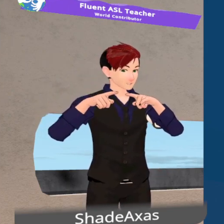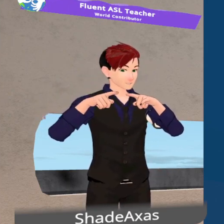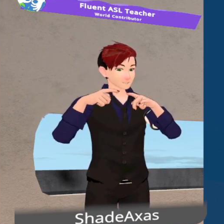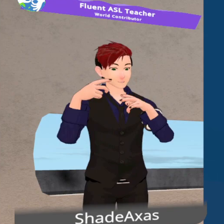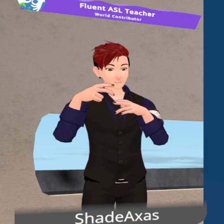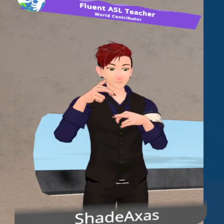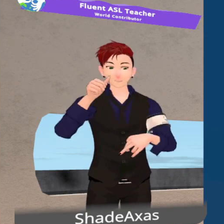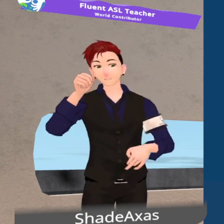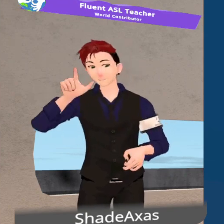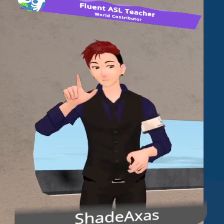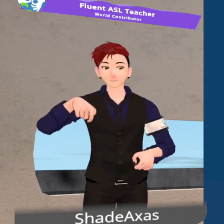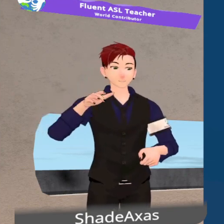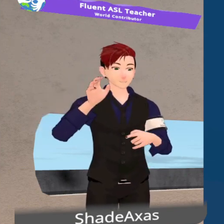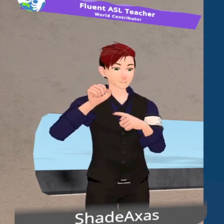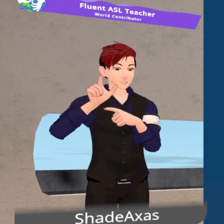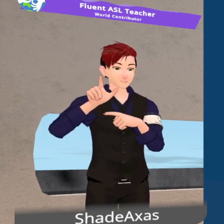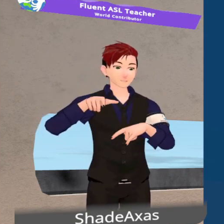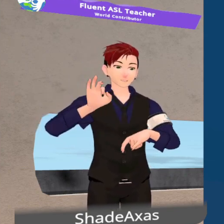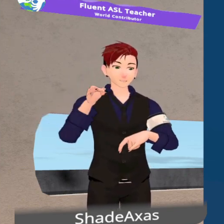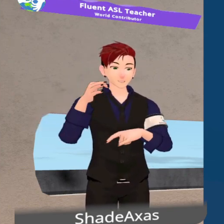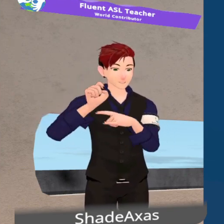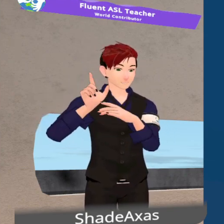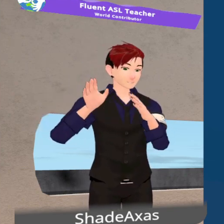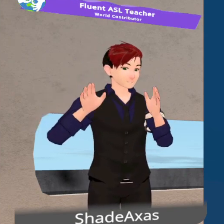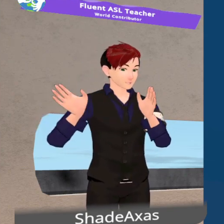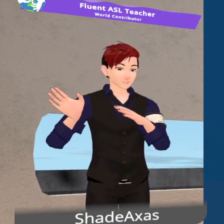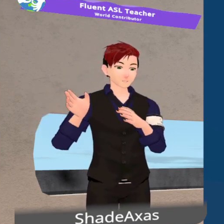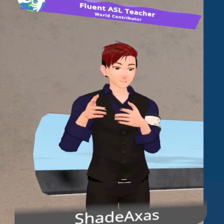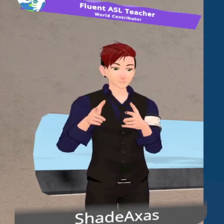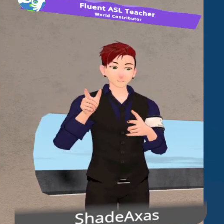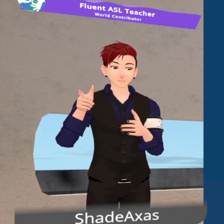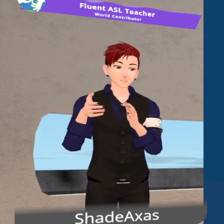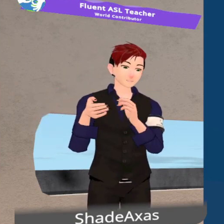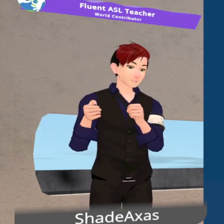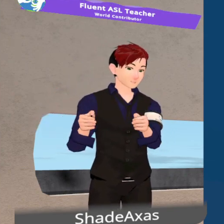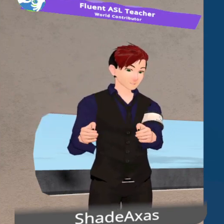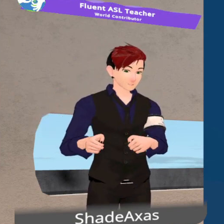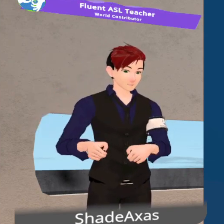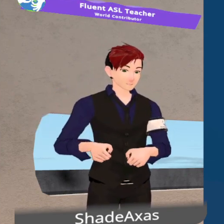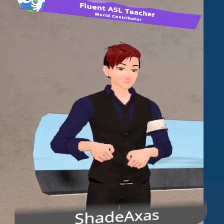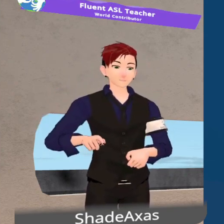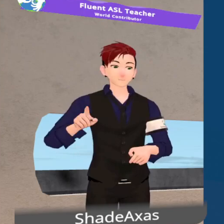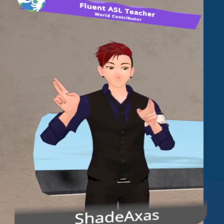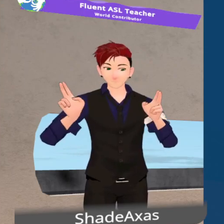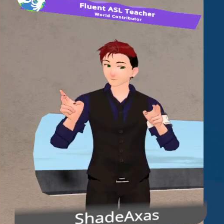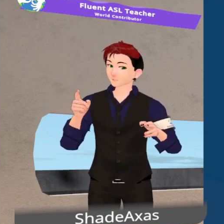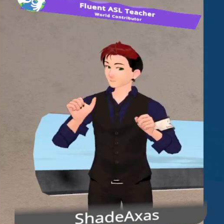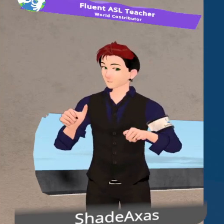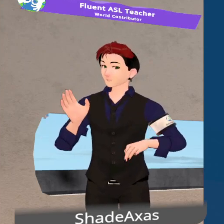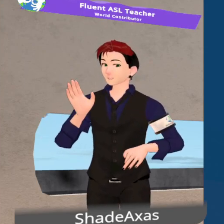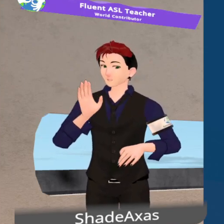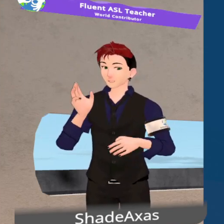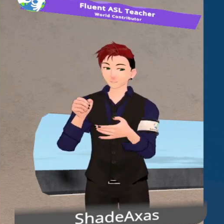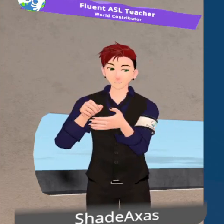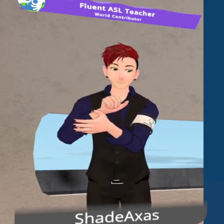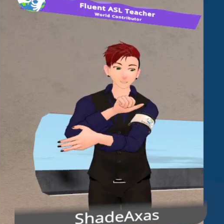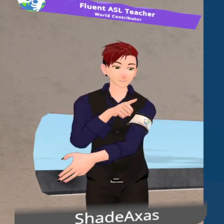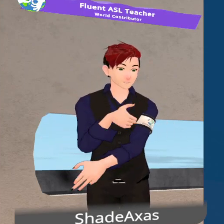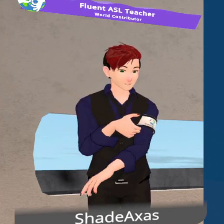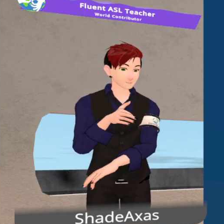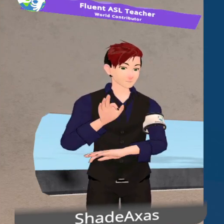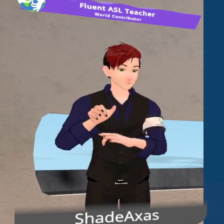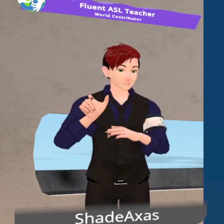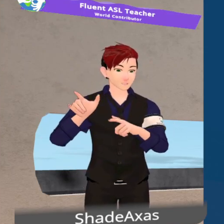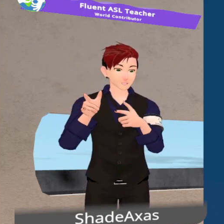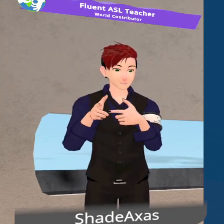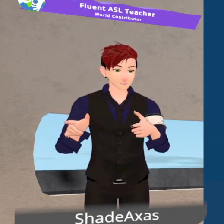symbol next to their name that'll say ASL, BSL, JSL, whatever language that they are fluent in. Those are the people who can speak